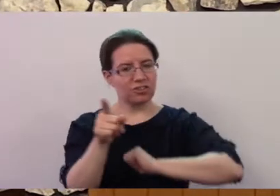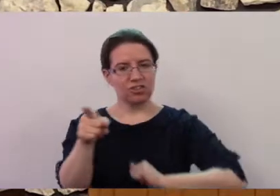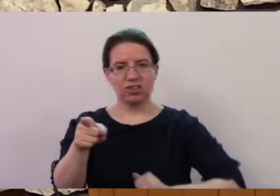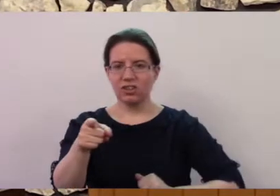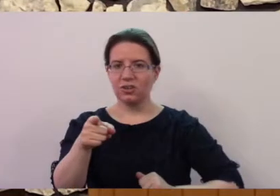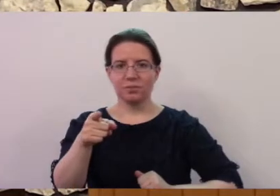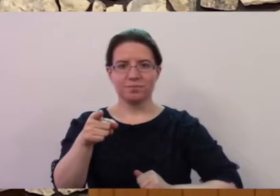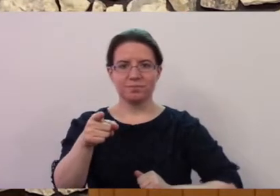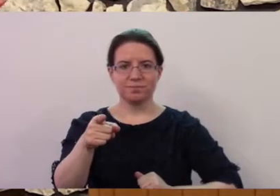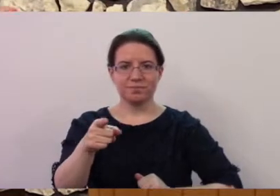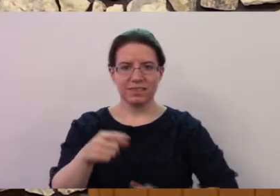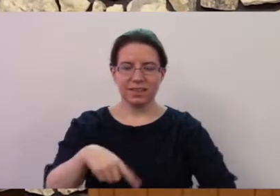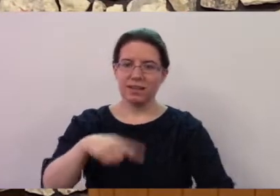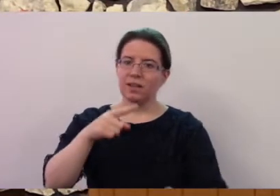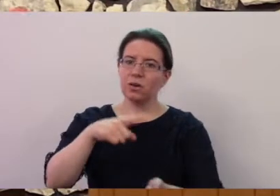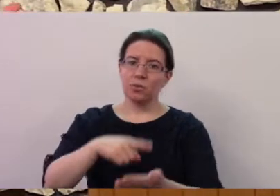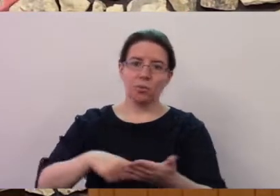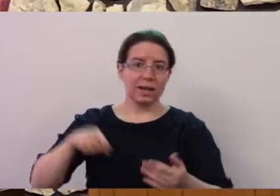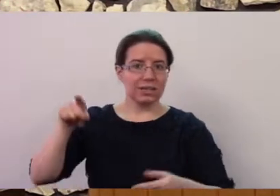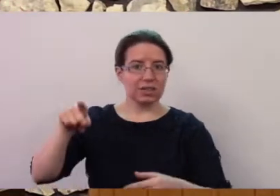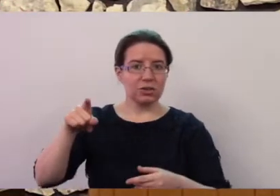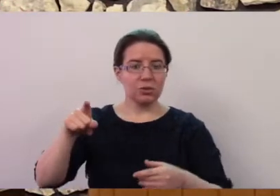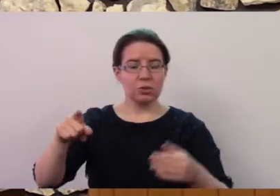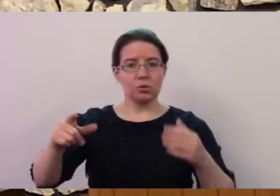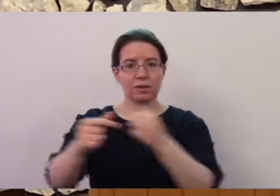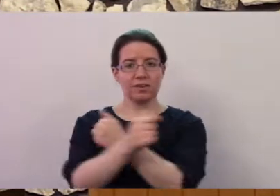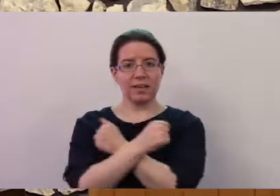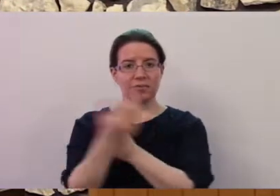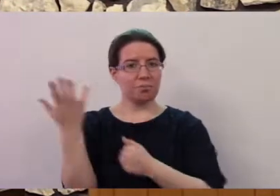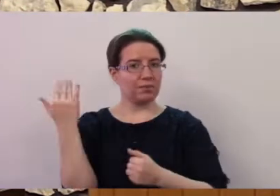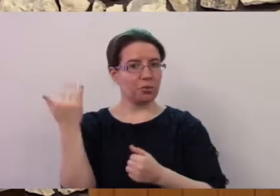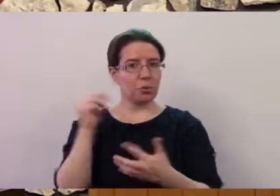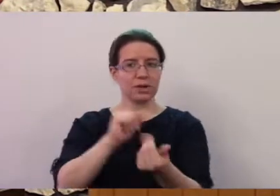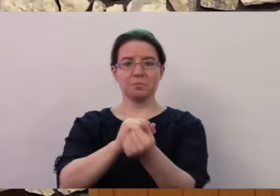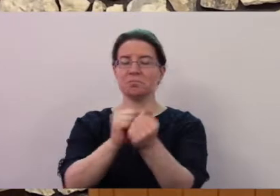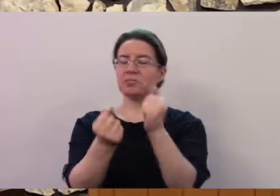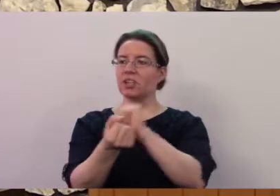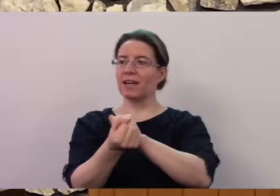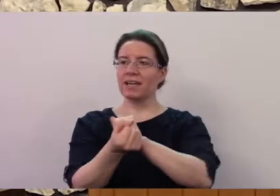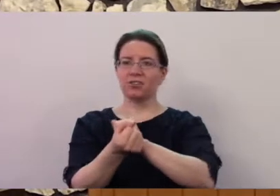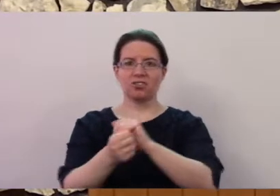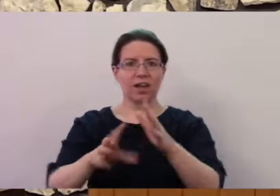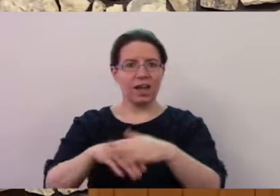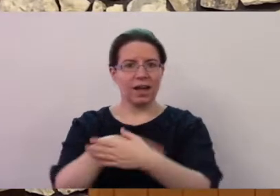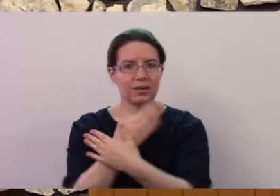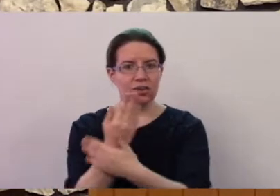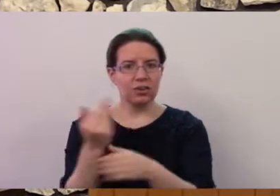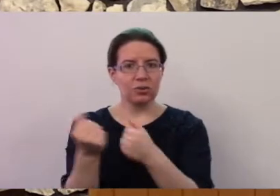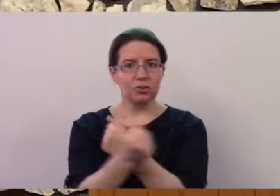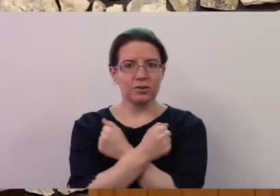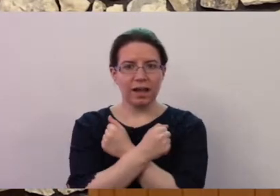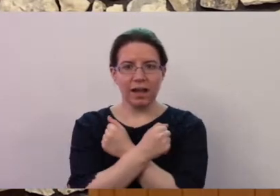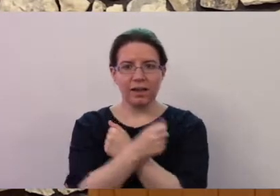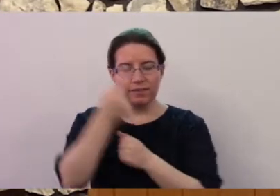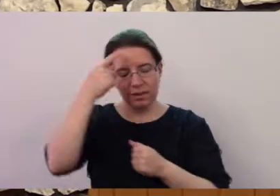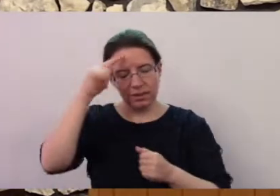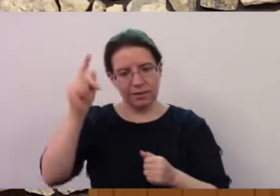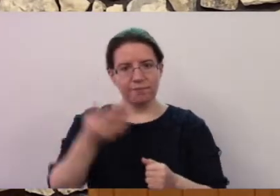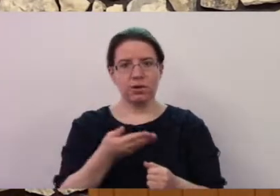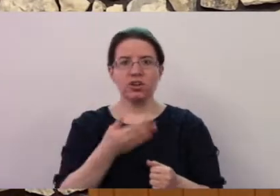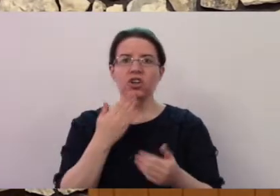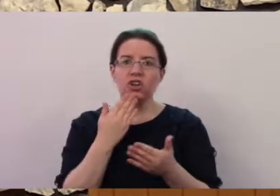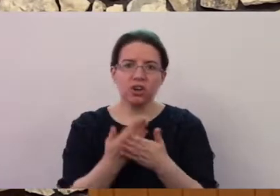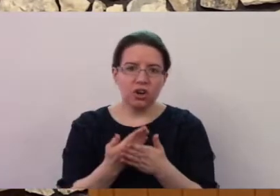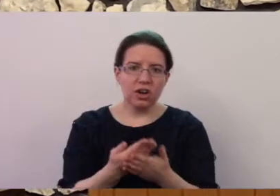Hallelujah. He takes away the things that you once loved and puts a new love in your heart. A love for those things that are not destructive to